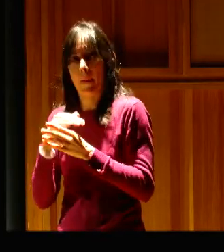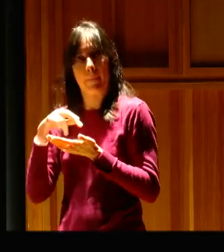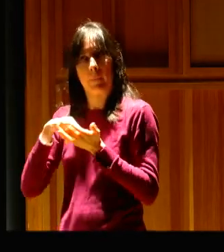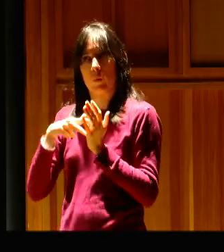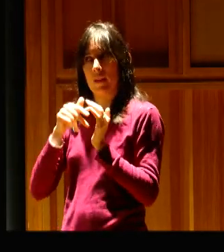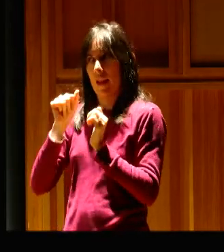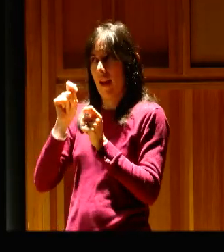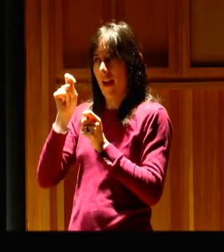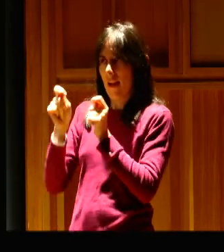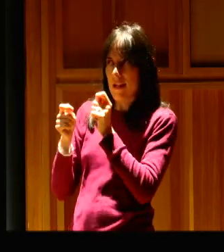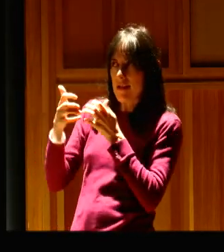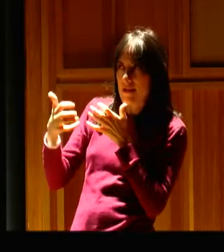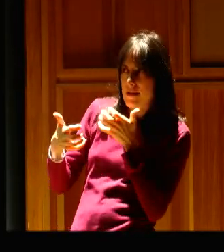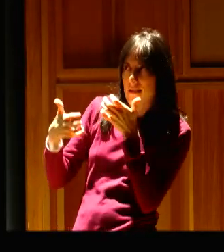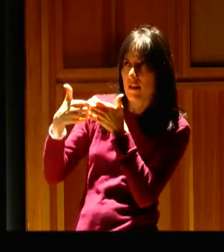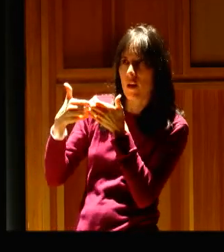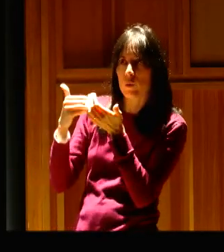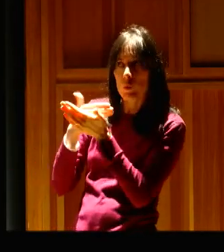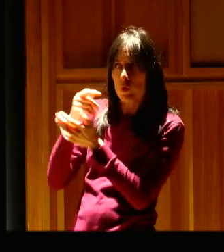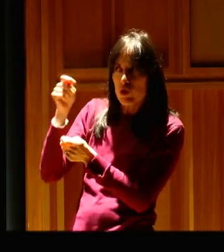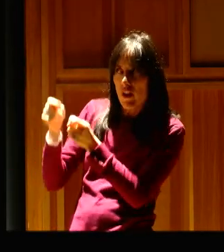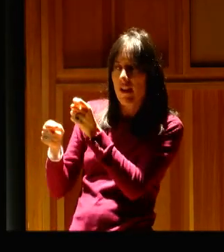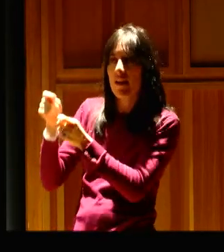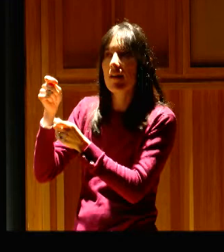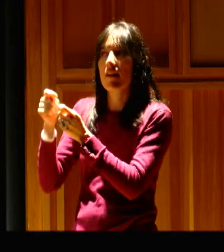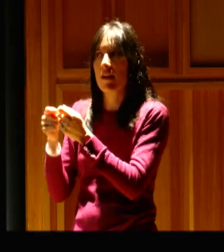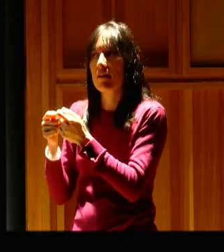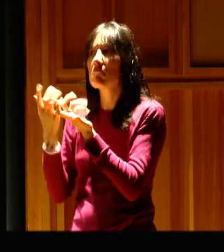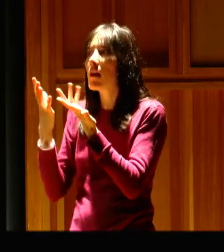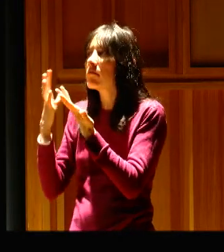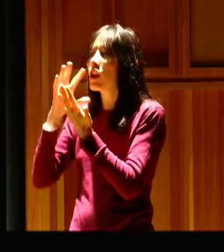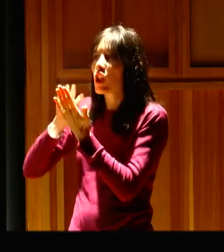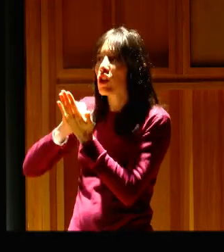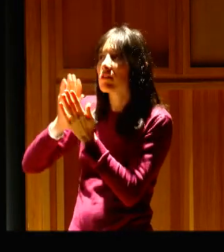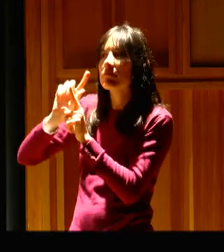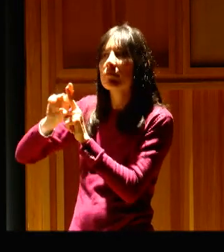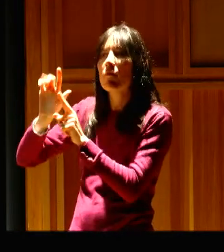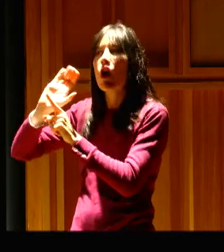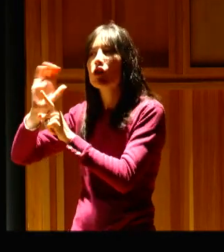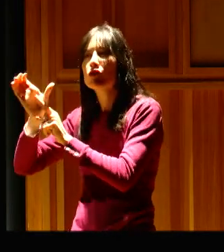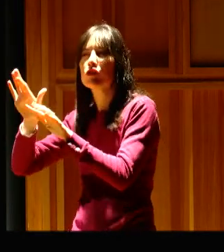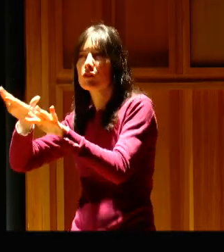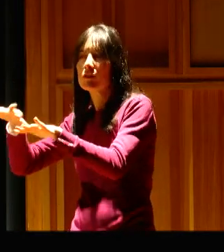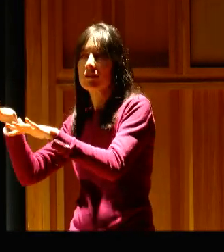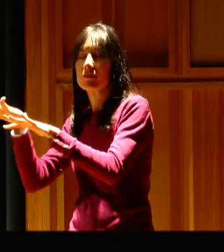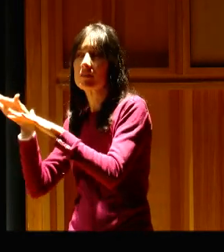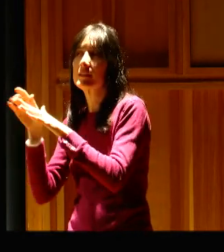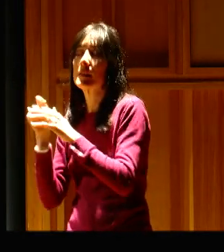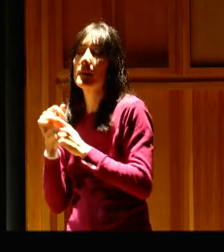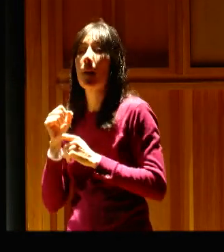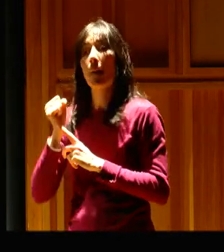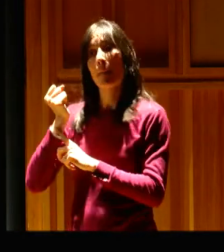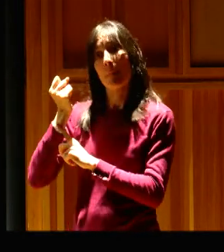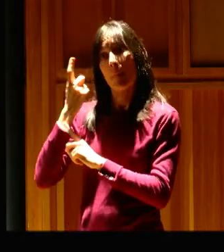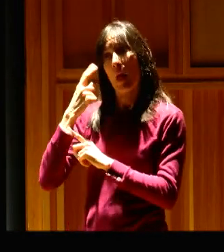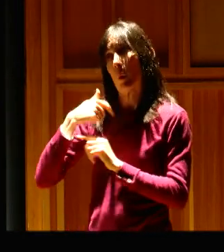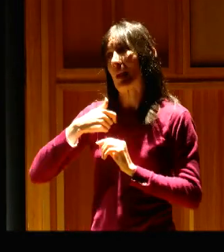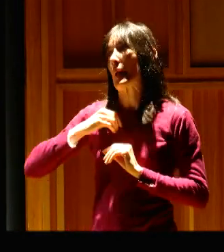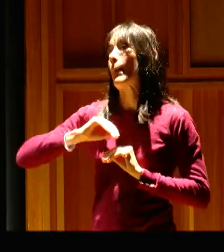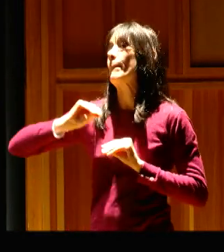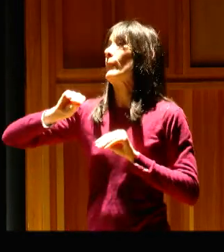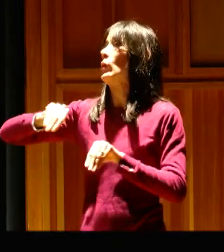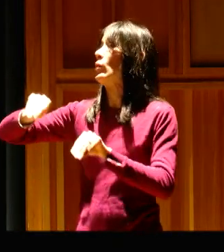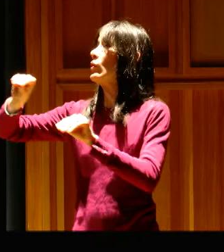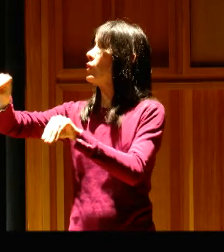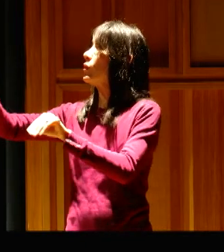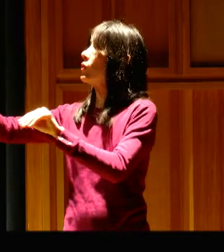to change and exposes us to a diversity of cultures. But through all of that movement, we have in the